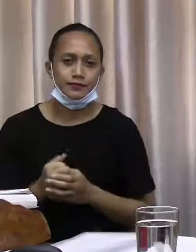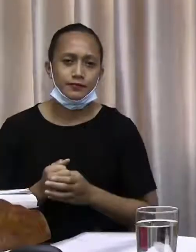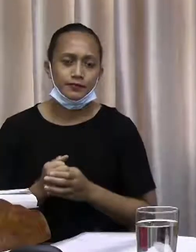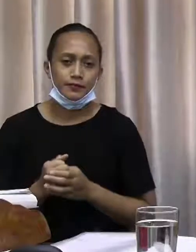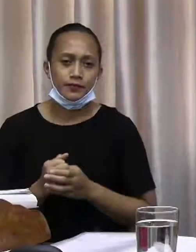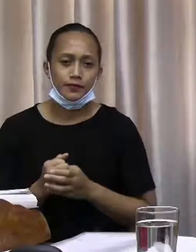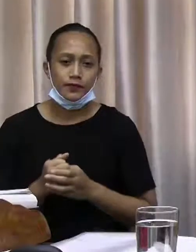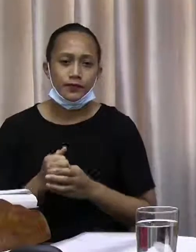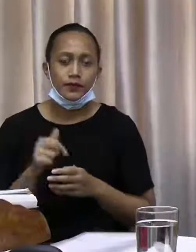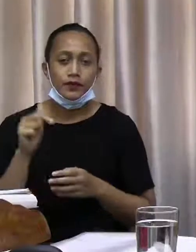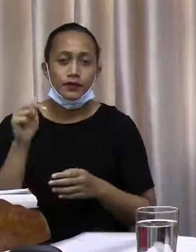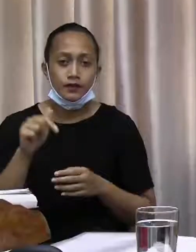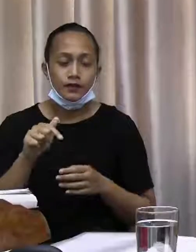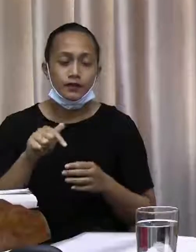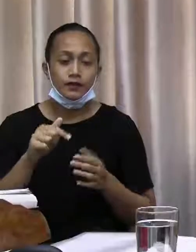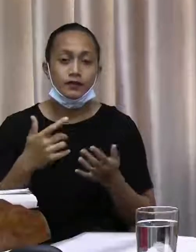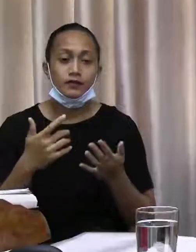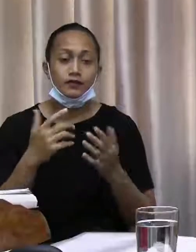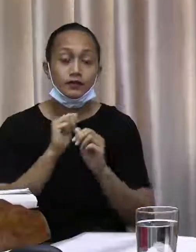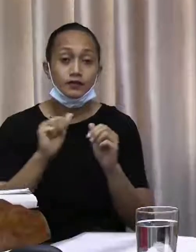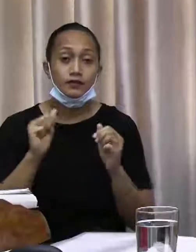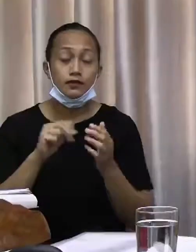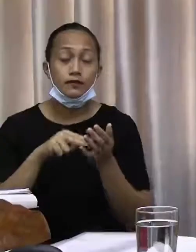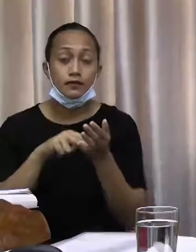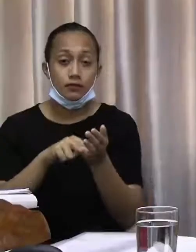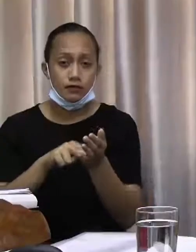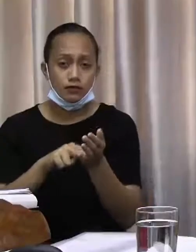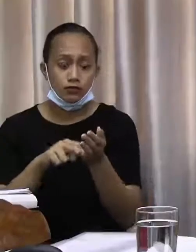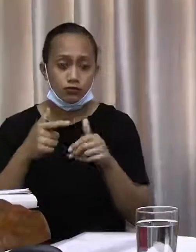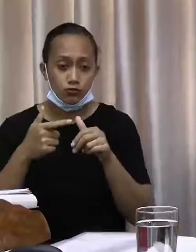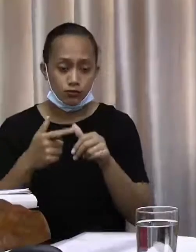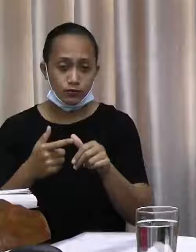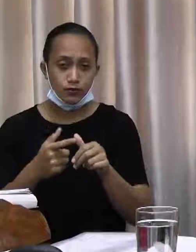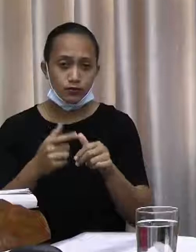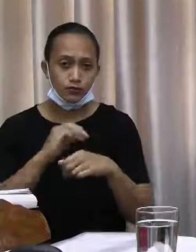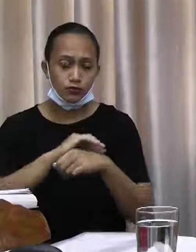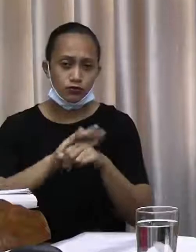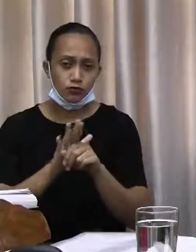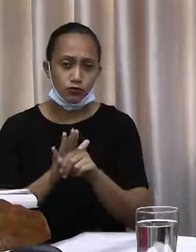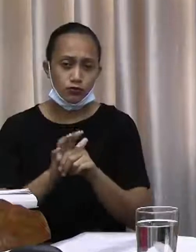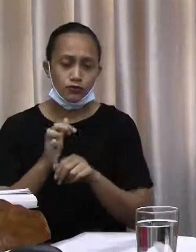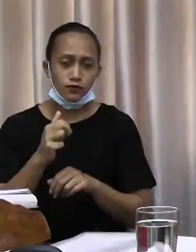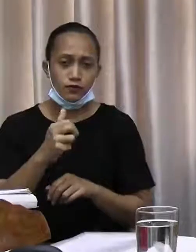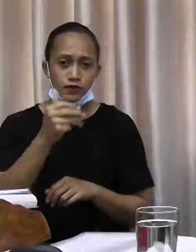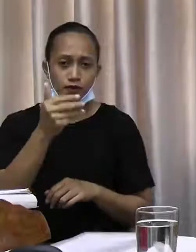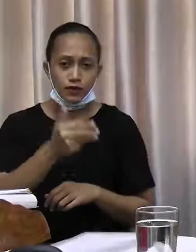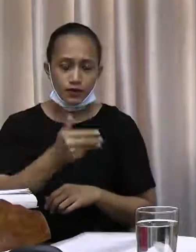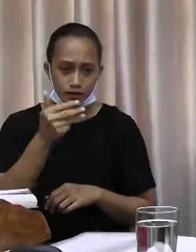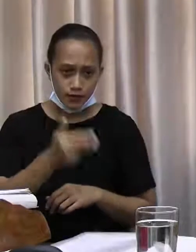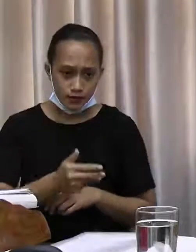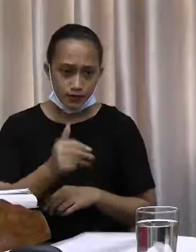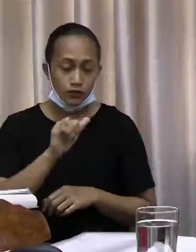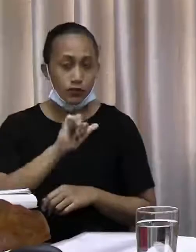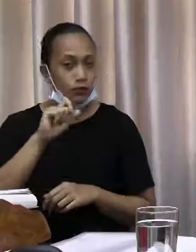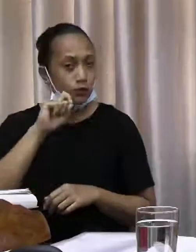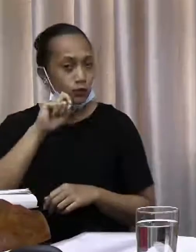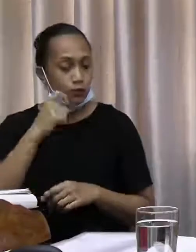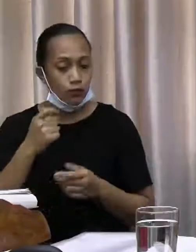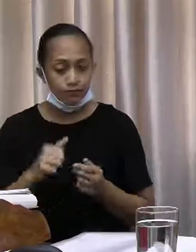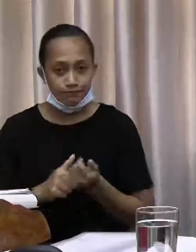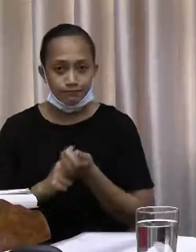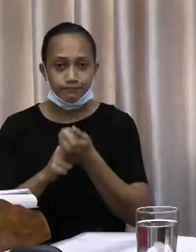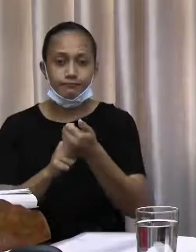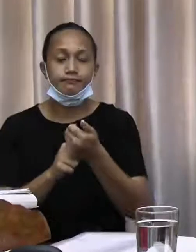These are crucial components of our national response to COVID-19 as of current, which will support